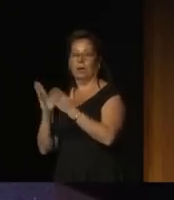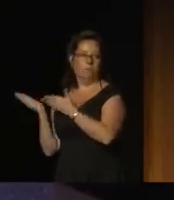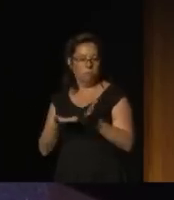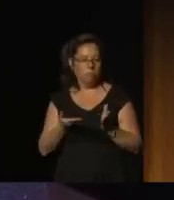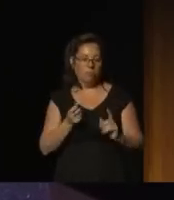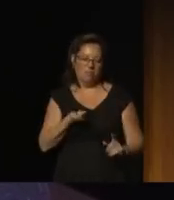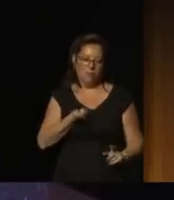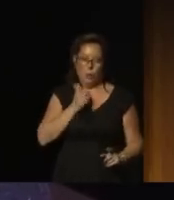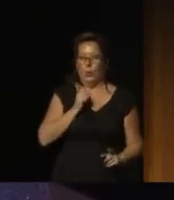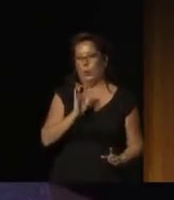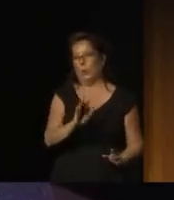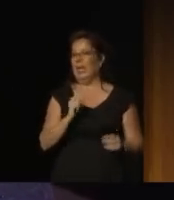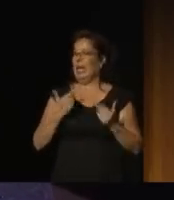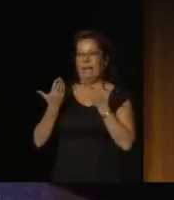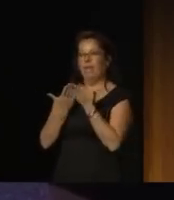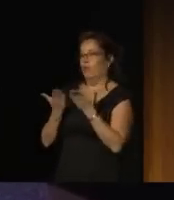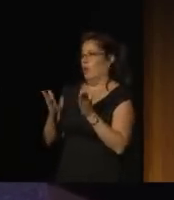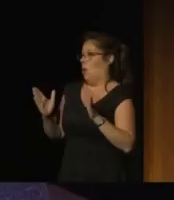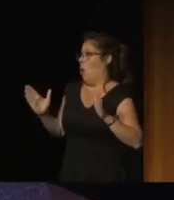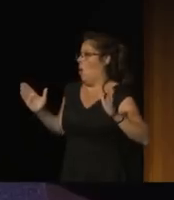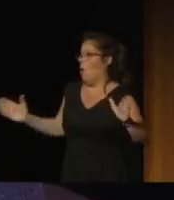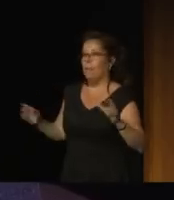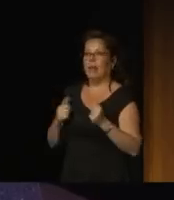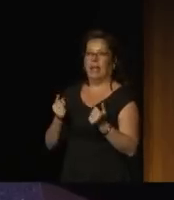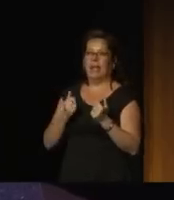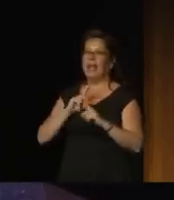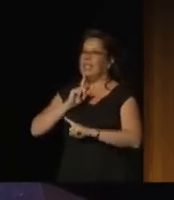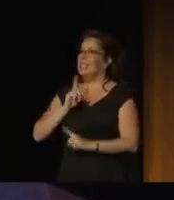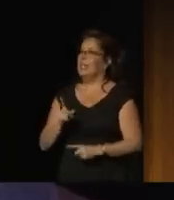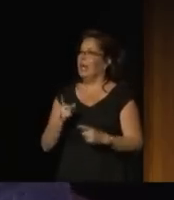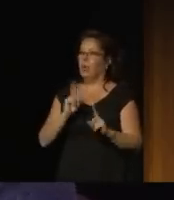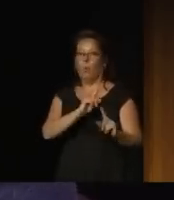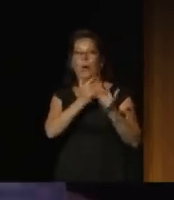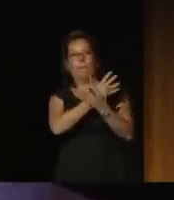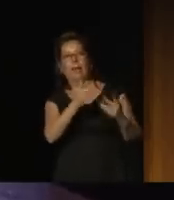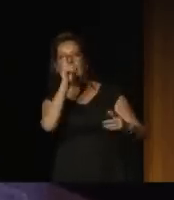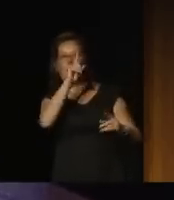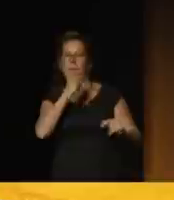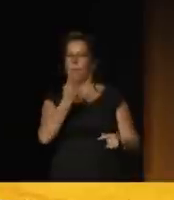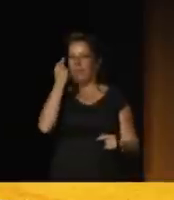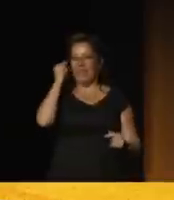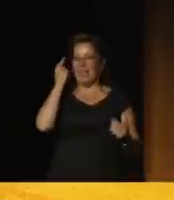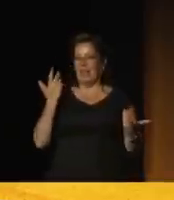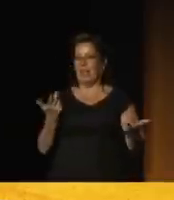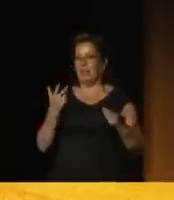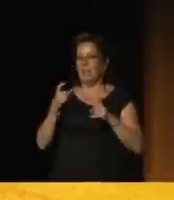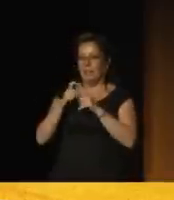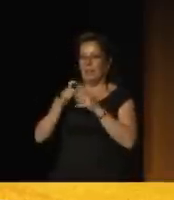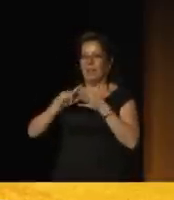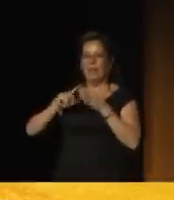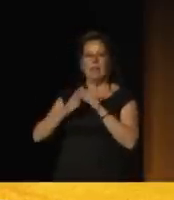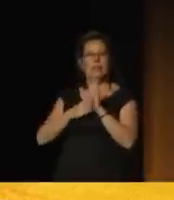very openly and said things that a lot of people were thinking. Demographics is really at the core of what happened in